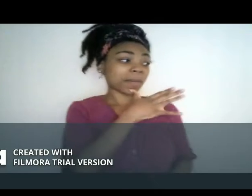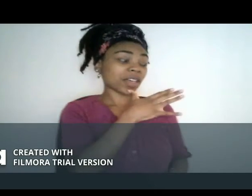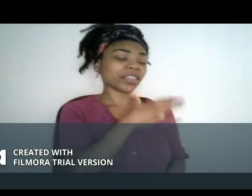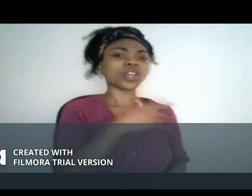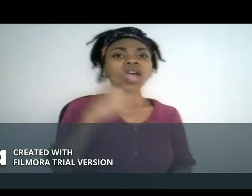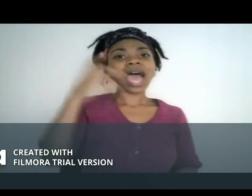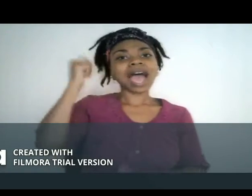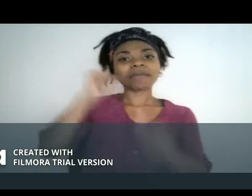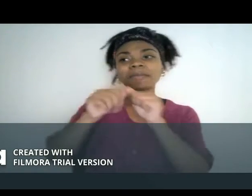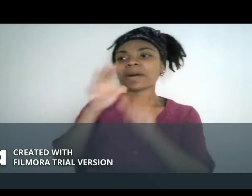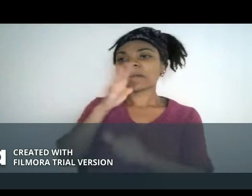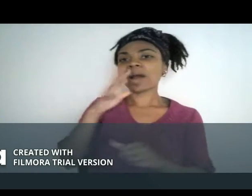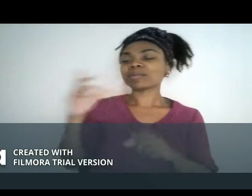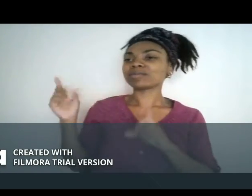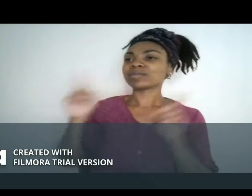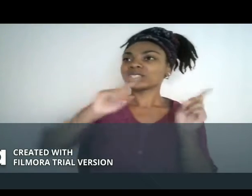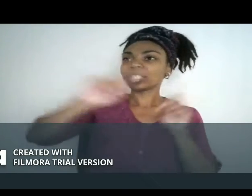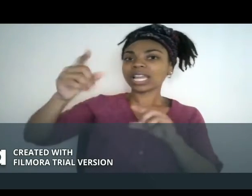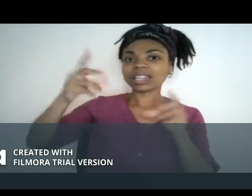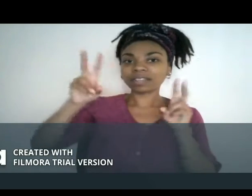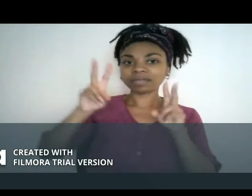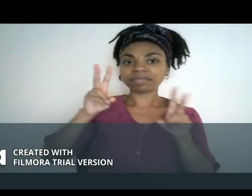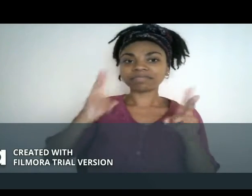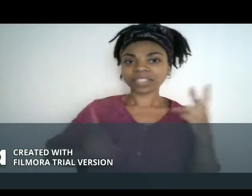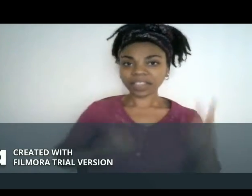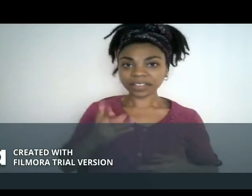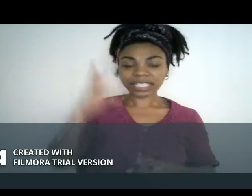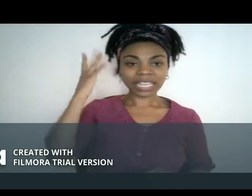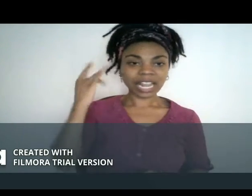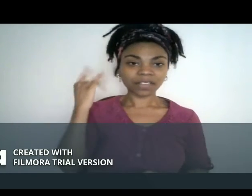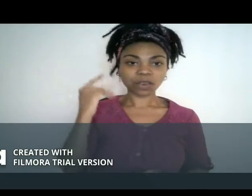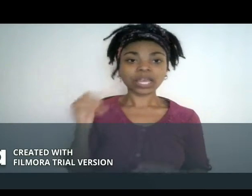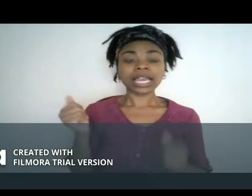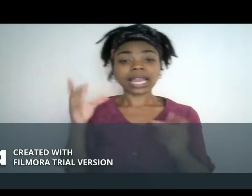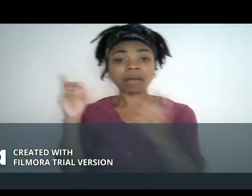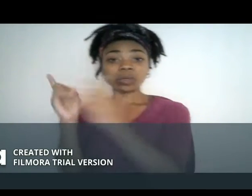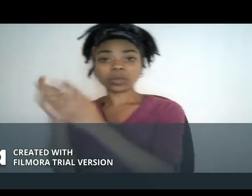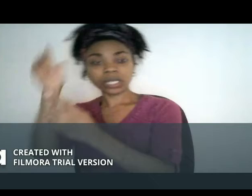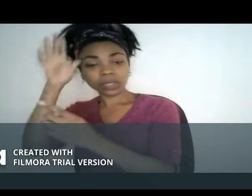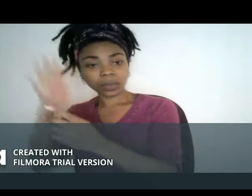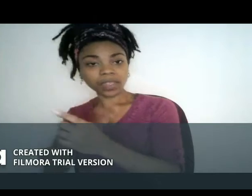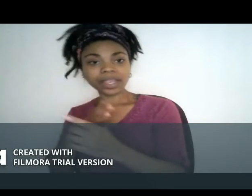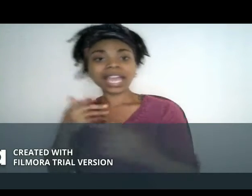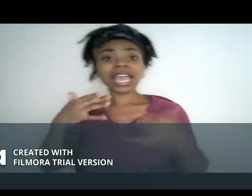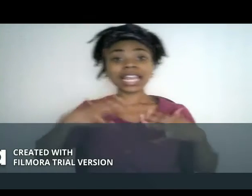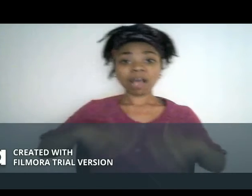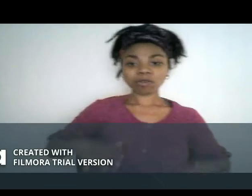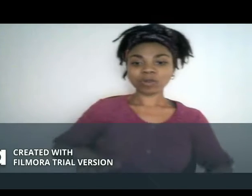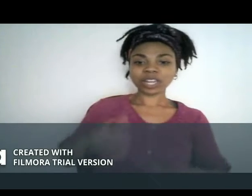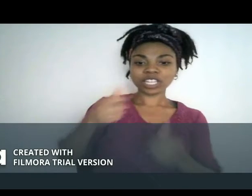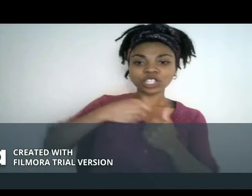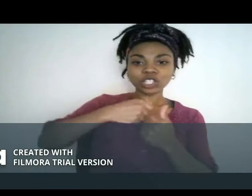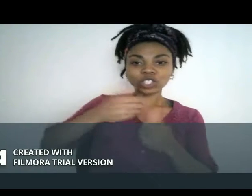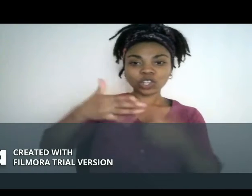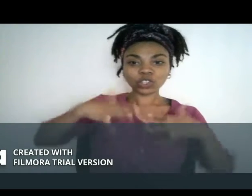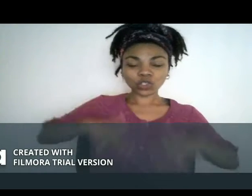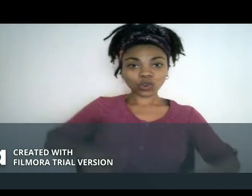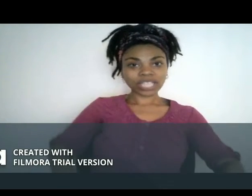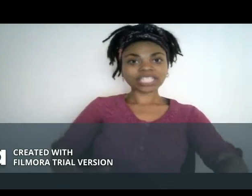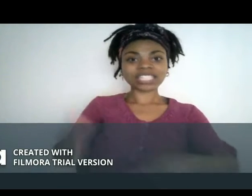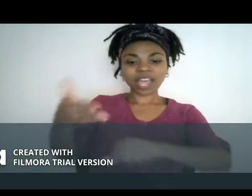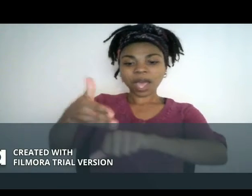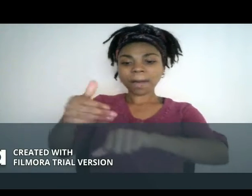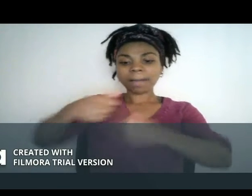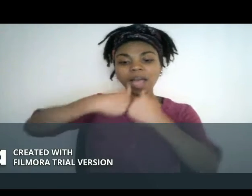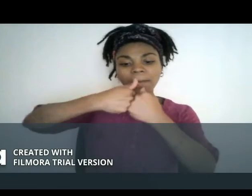and I was wearing a dress, because at this point I was with this brother, and I'm wearing these dresses that were above the knee. My mother said, oh my